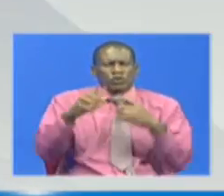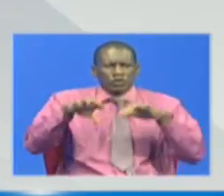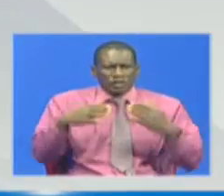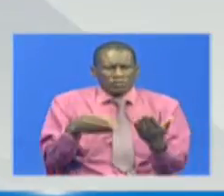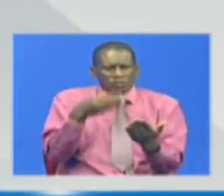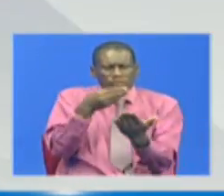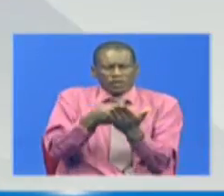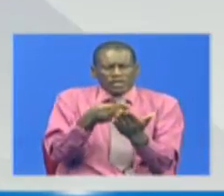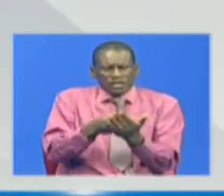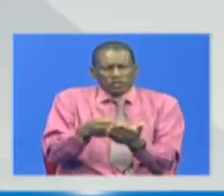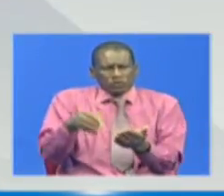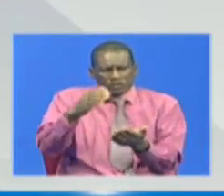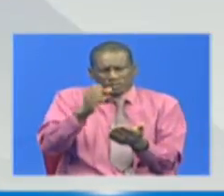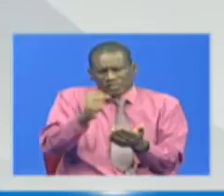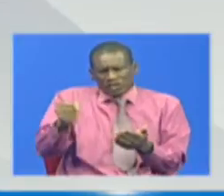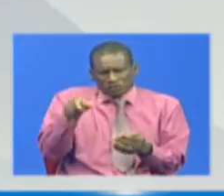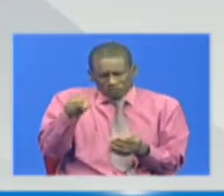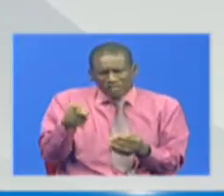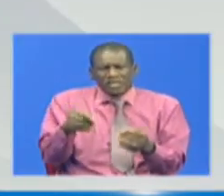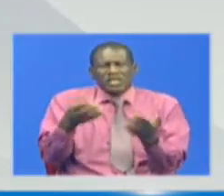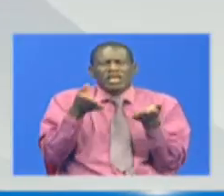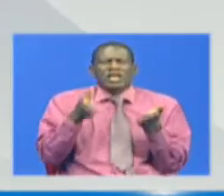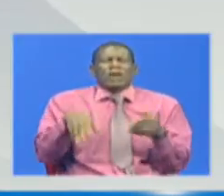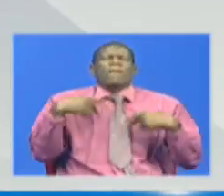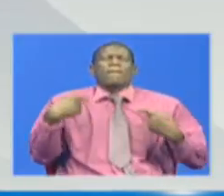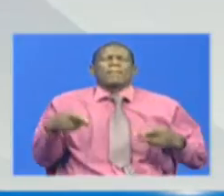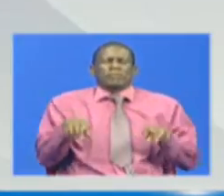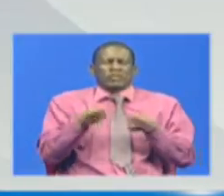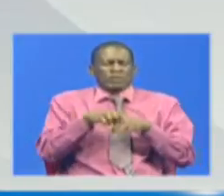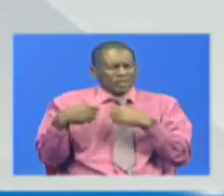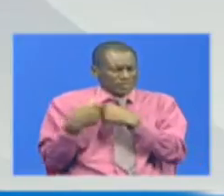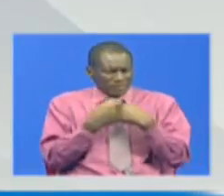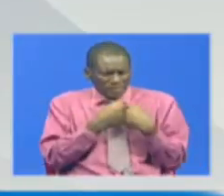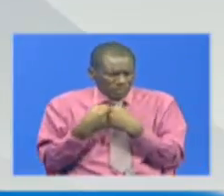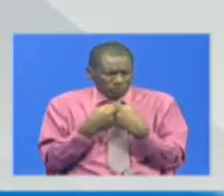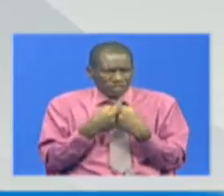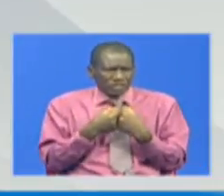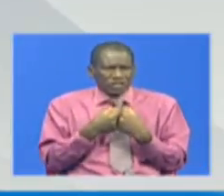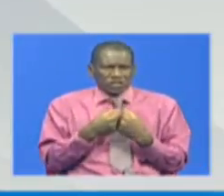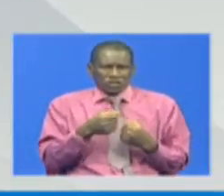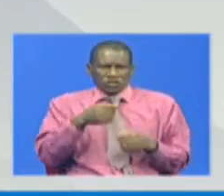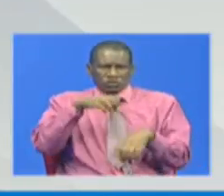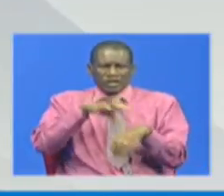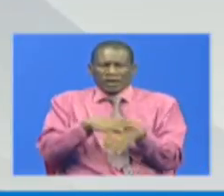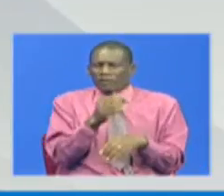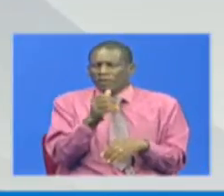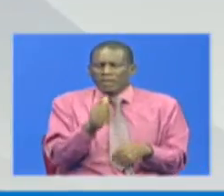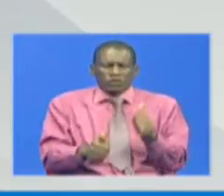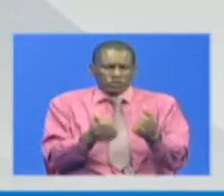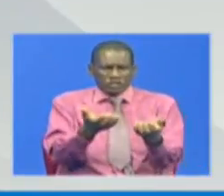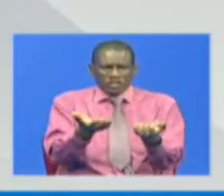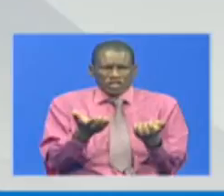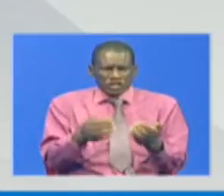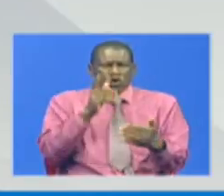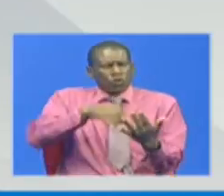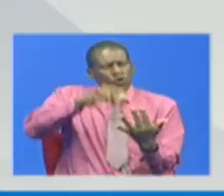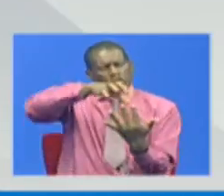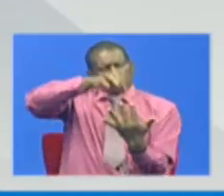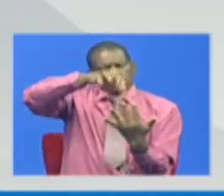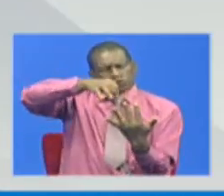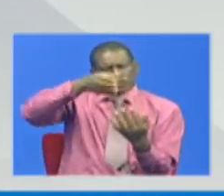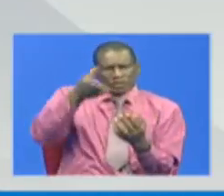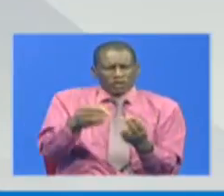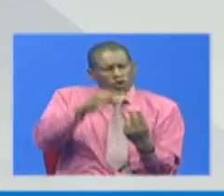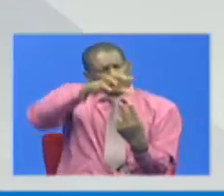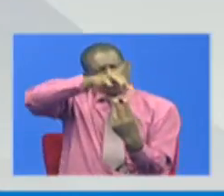financial aspect of it, and right now people are still struggling with getting the money they would need. What options are there? And